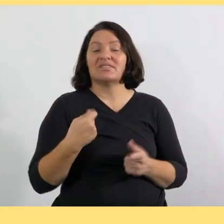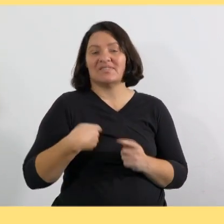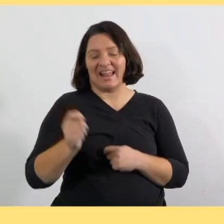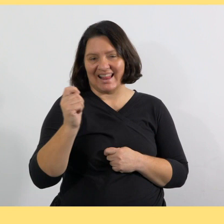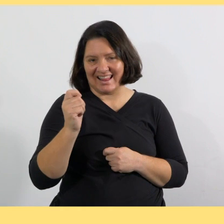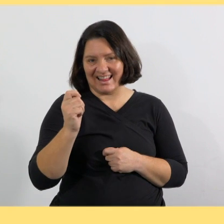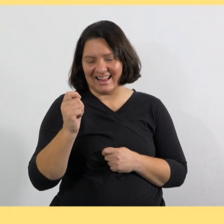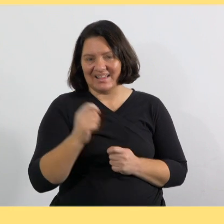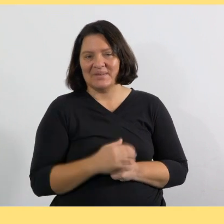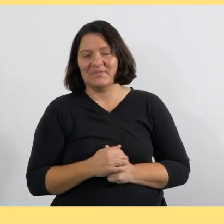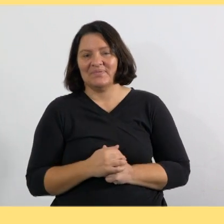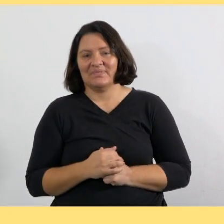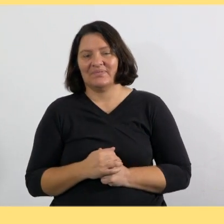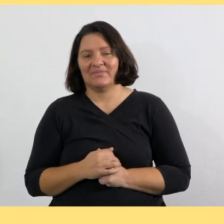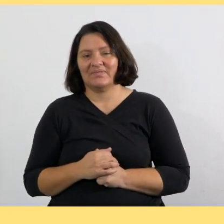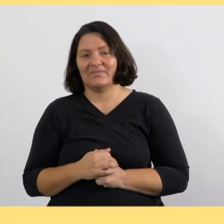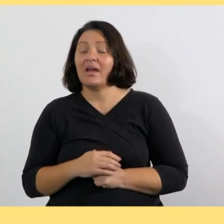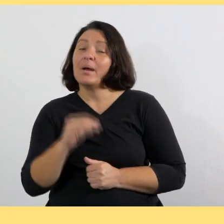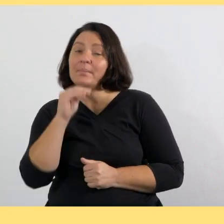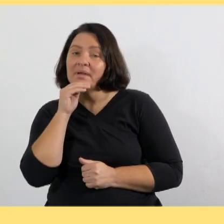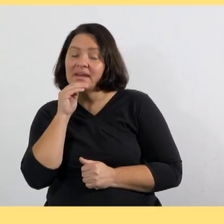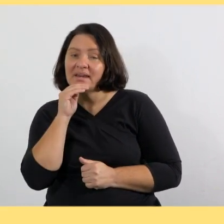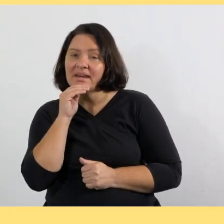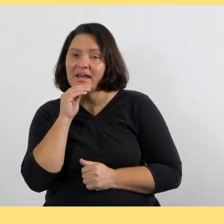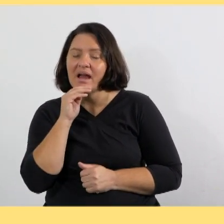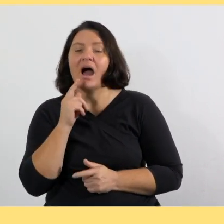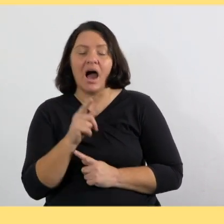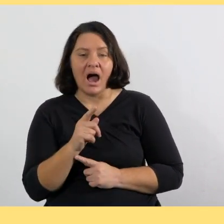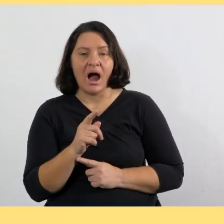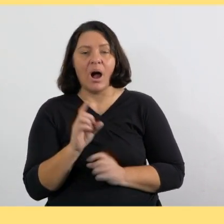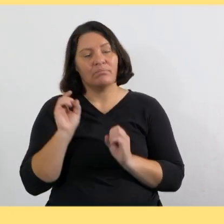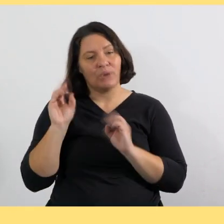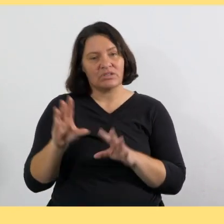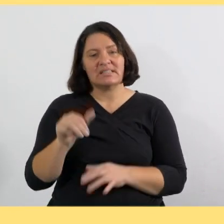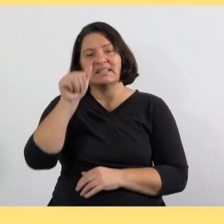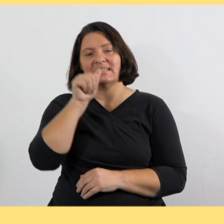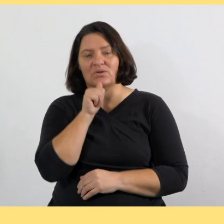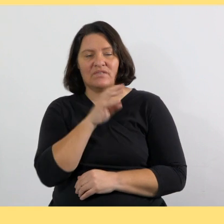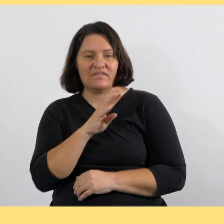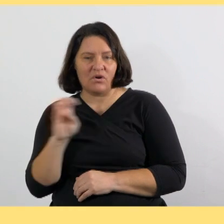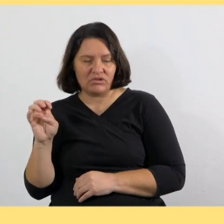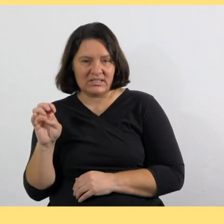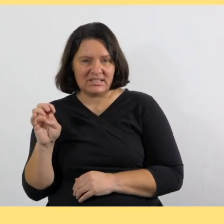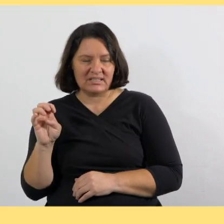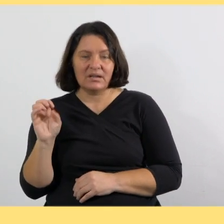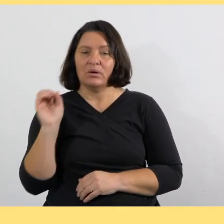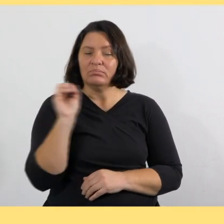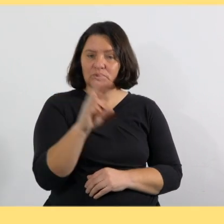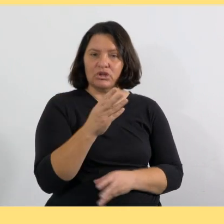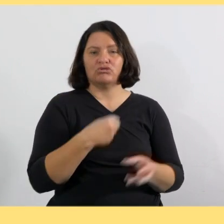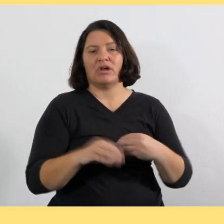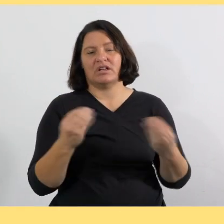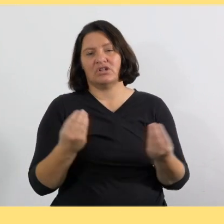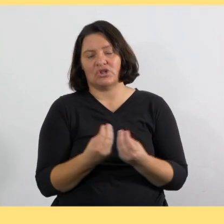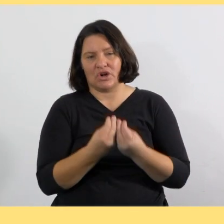sales. Cost of sales. That means I'm going to post the 6,400 to my trading stock